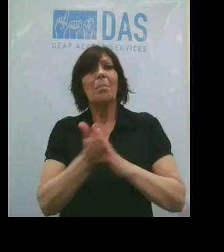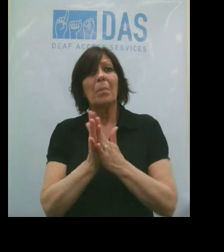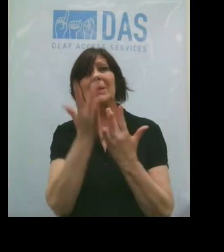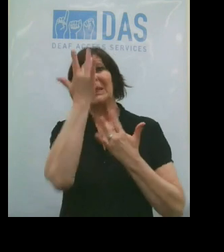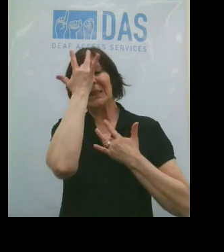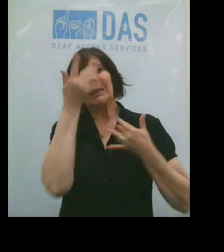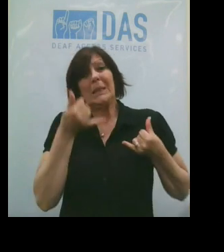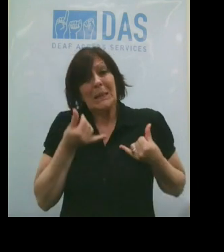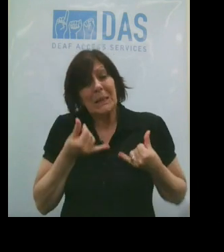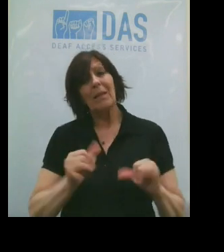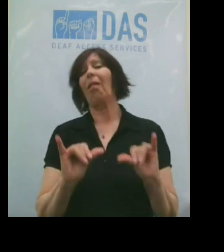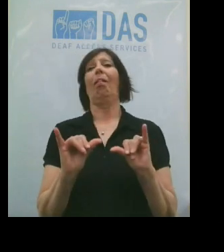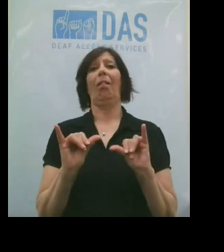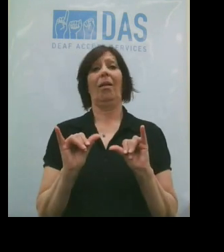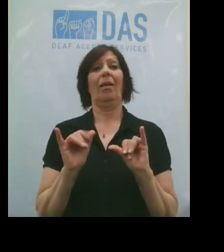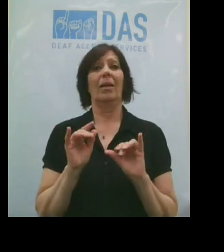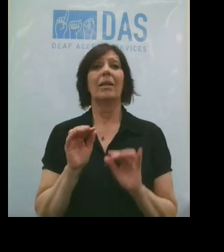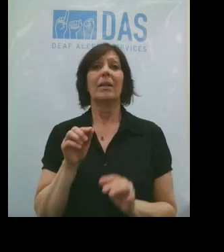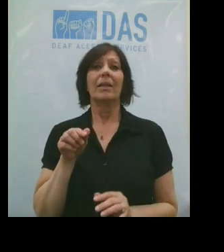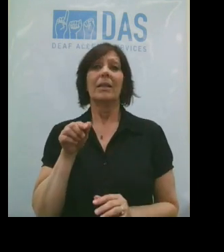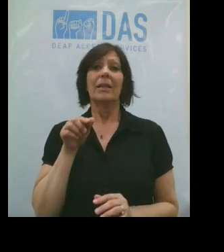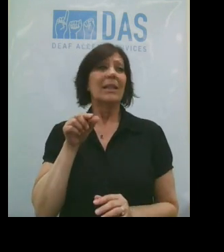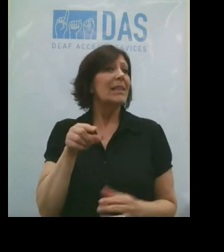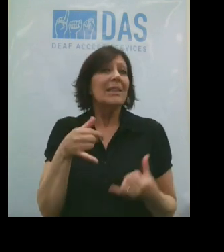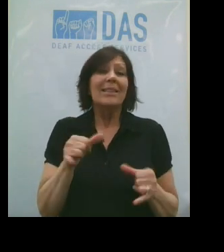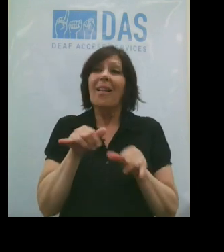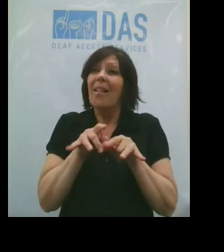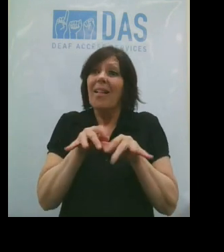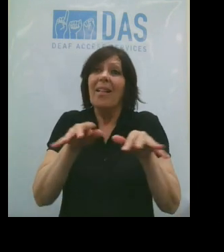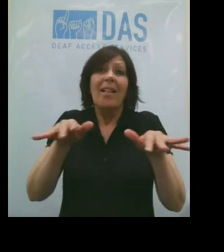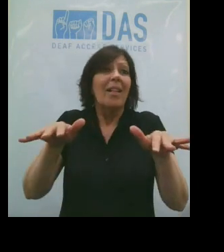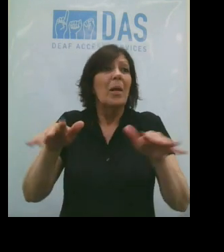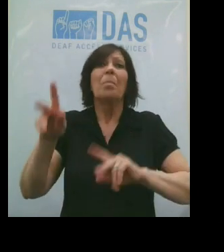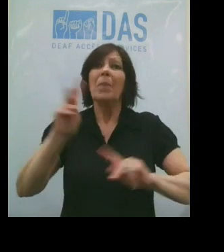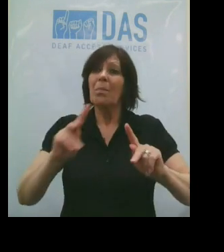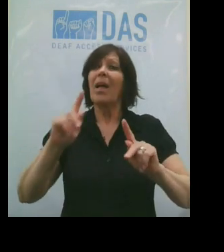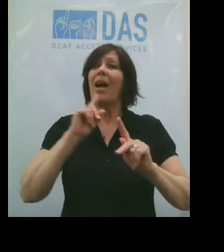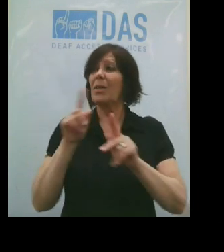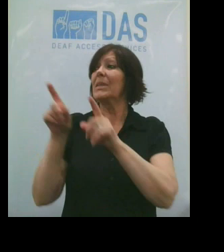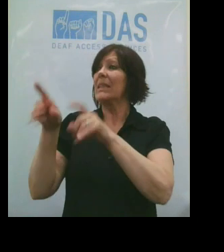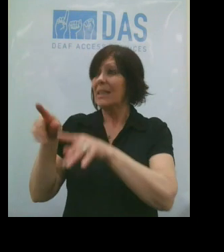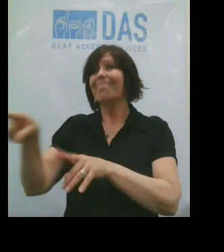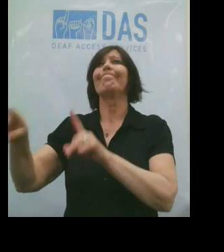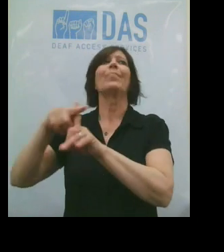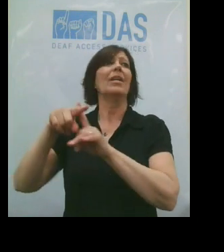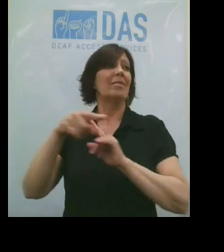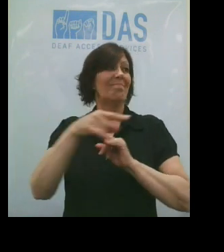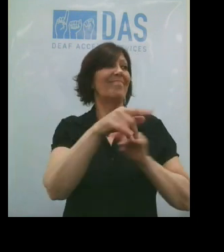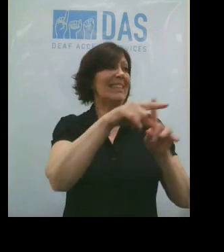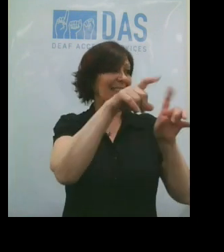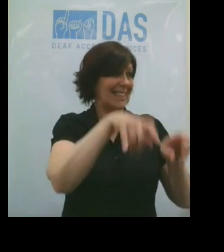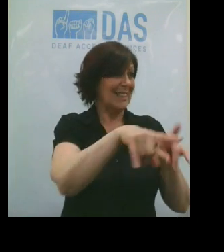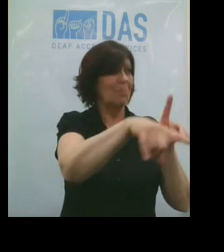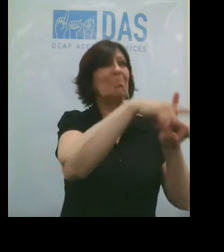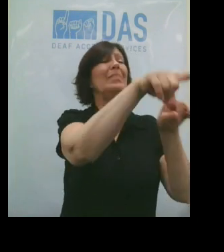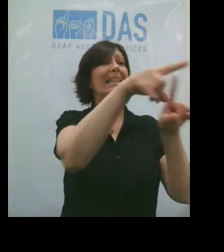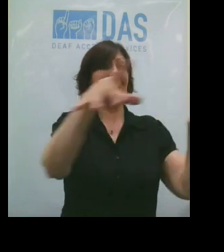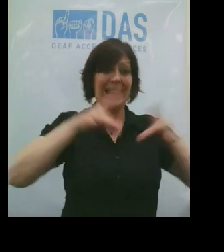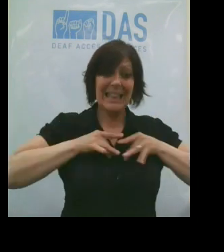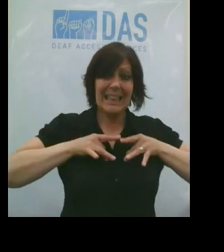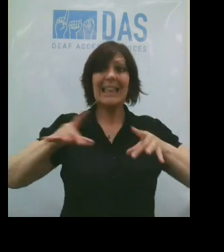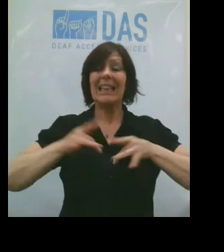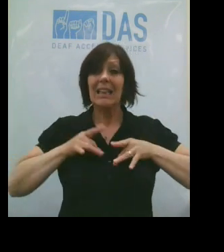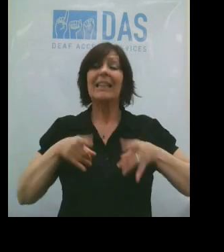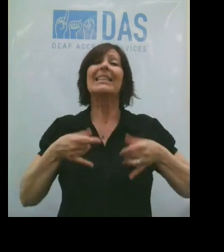the contraction rate is still out there. People are being tested that just contracted the coronavirus and being found